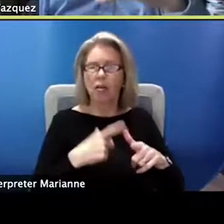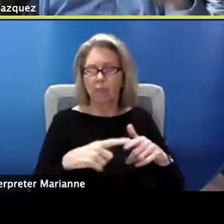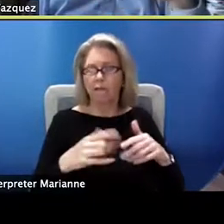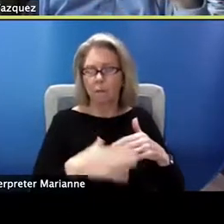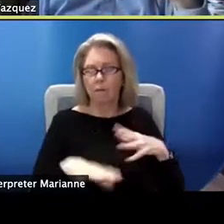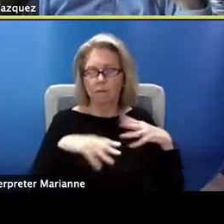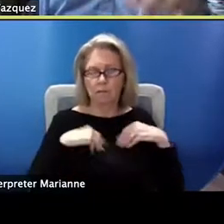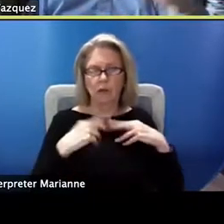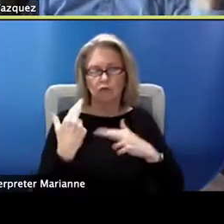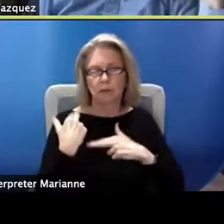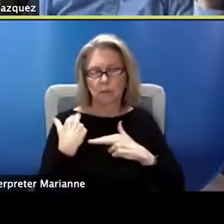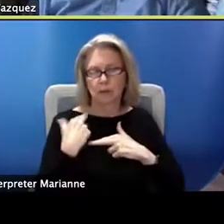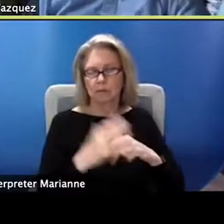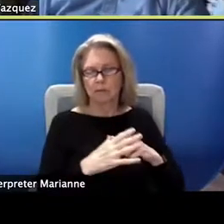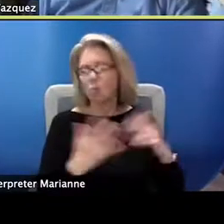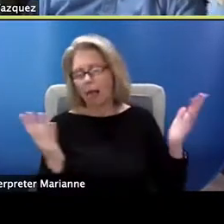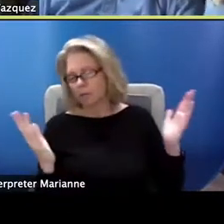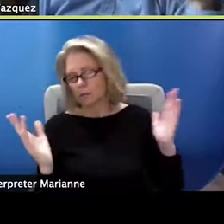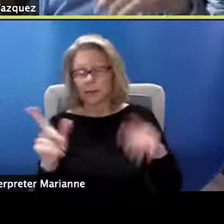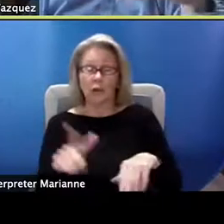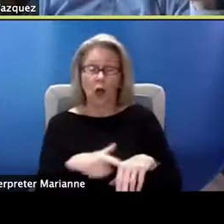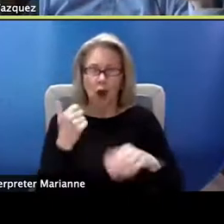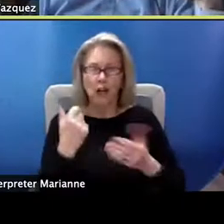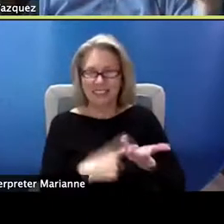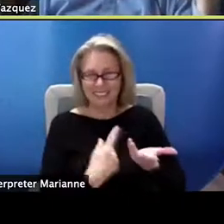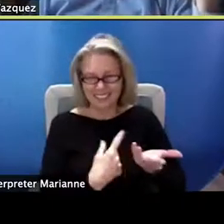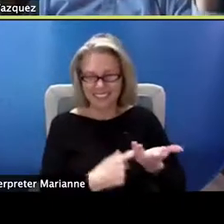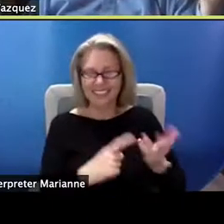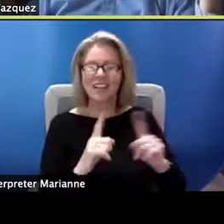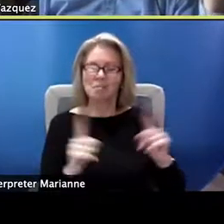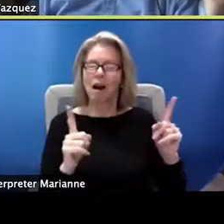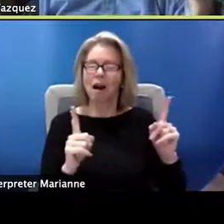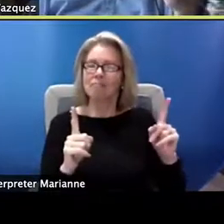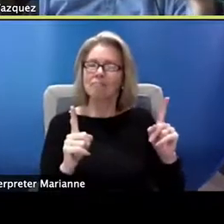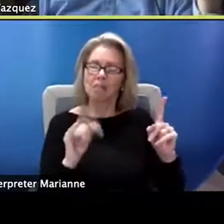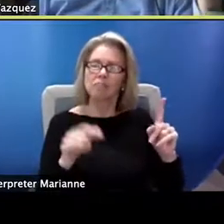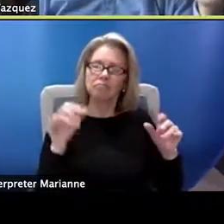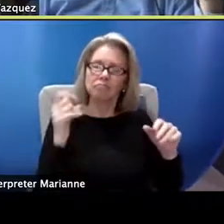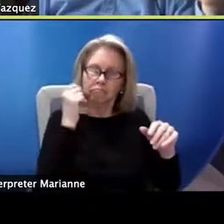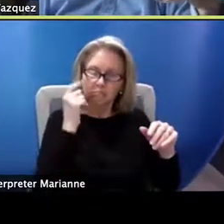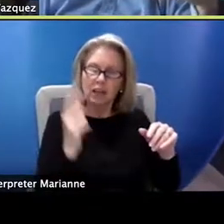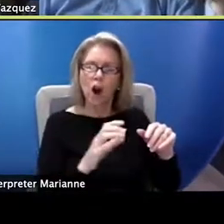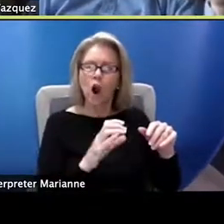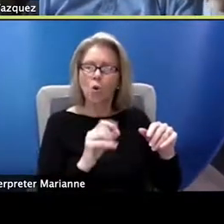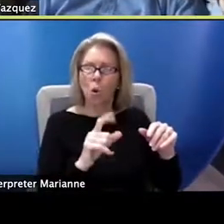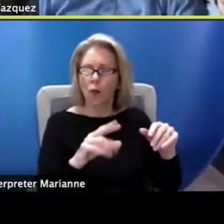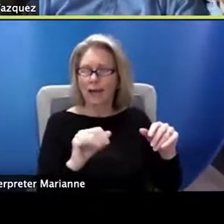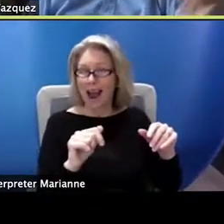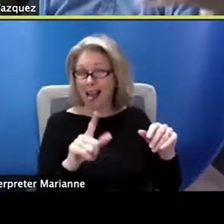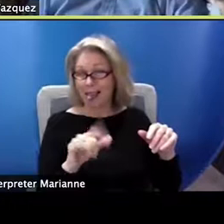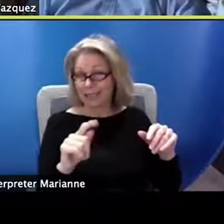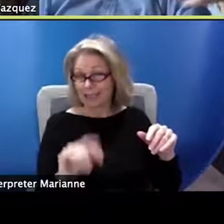So, well, it's a very long discussion, but obviously understanding the coloniality of gender means that not